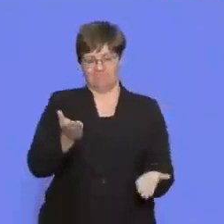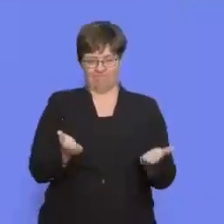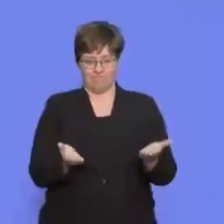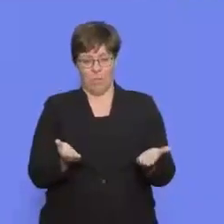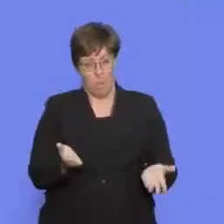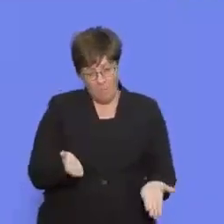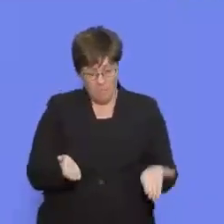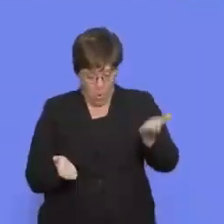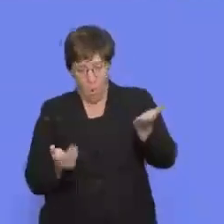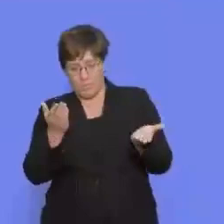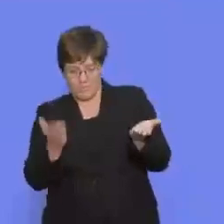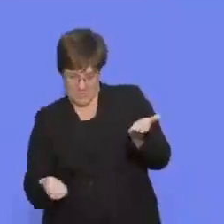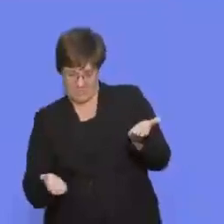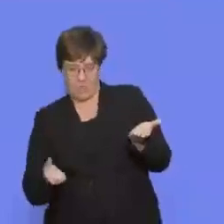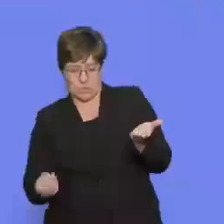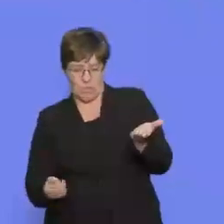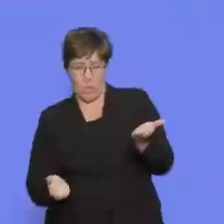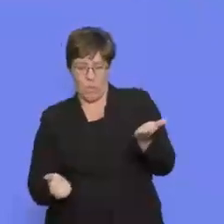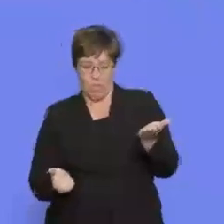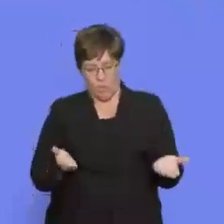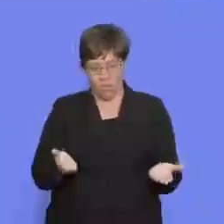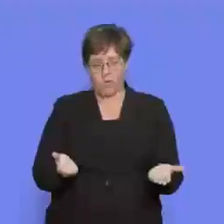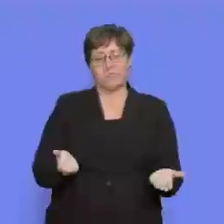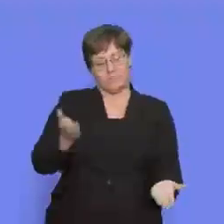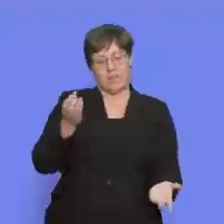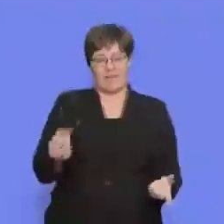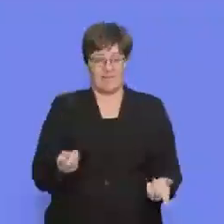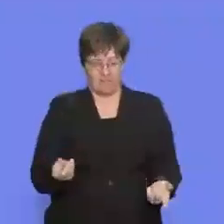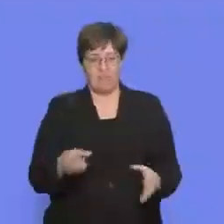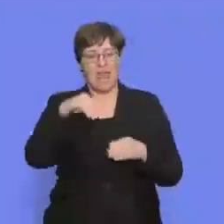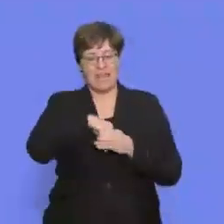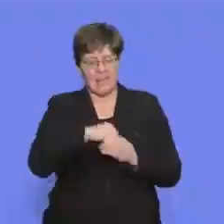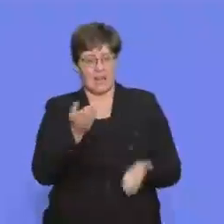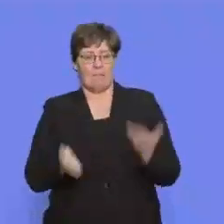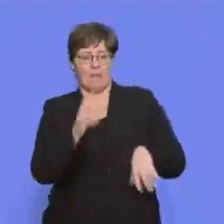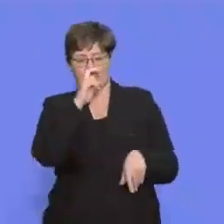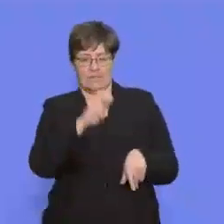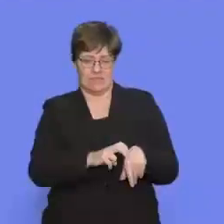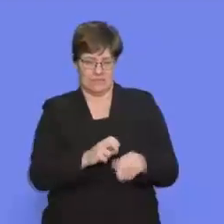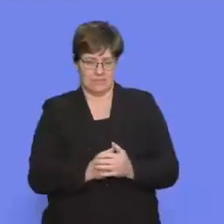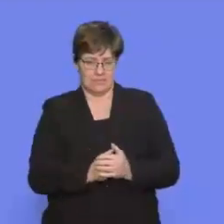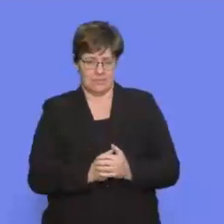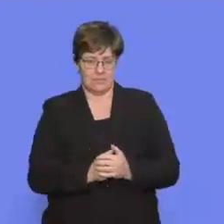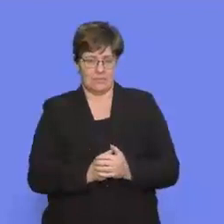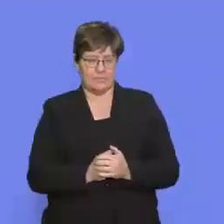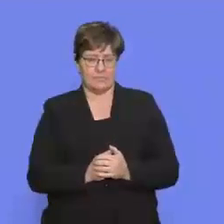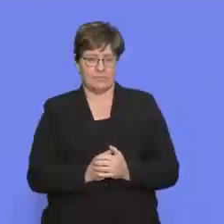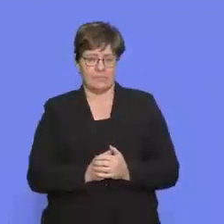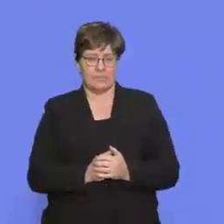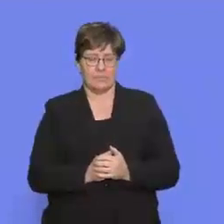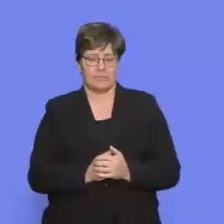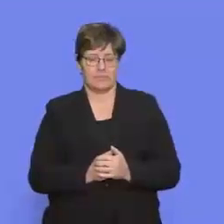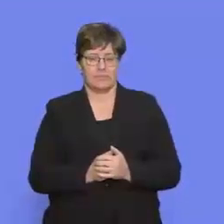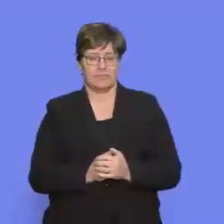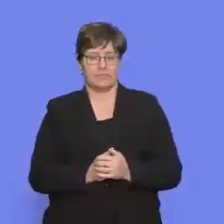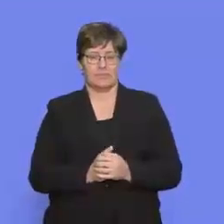whereby the body maintains internal balance. So, we're looking